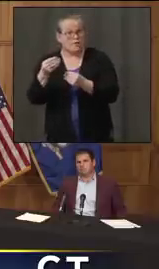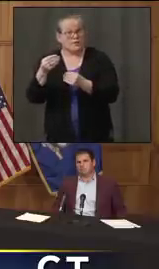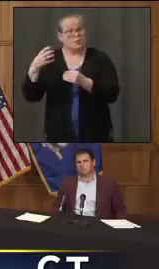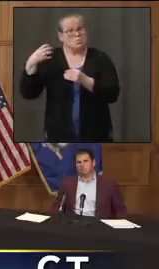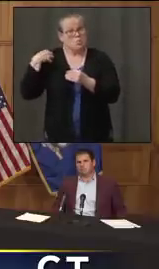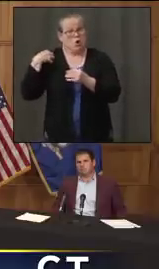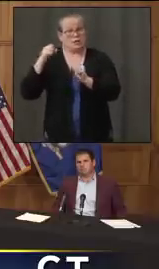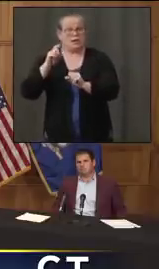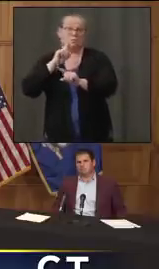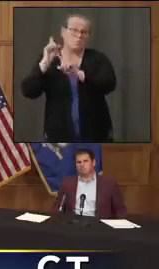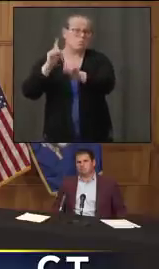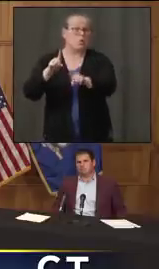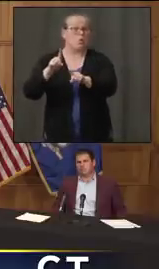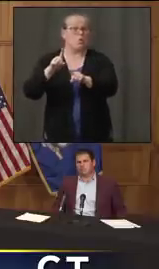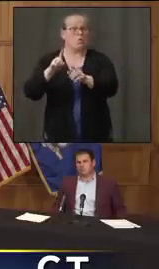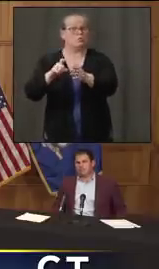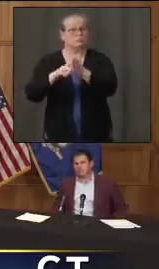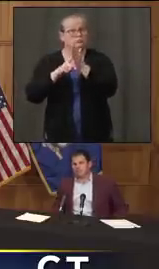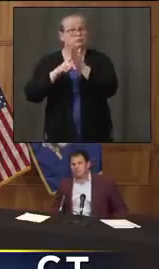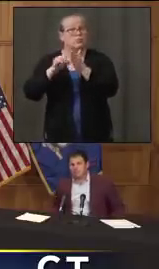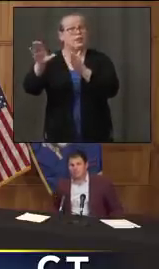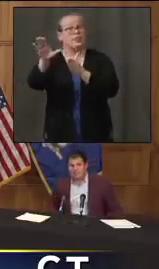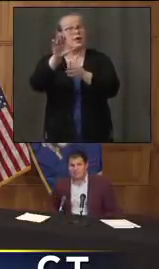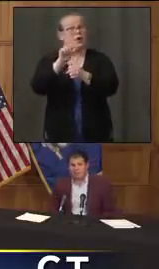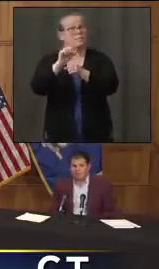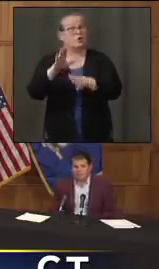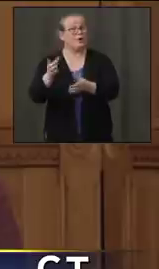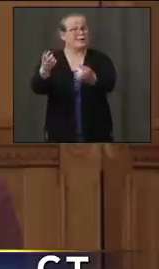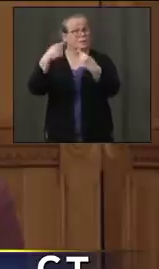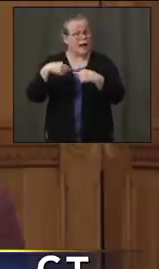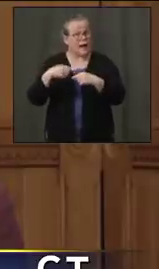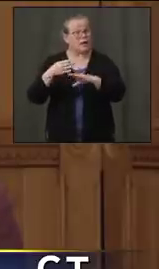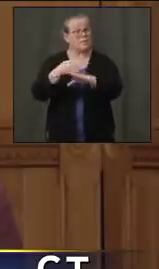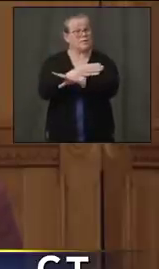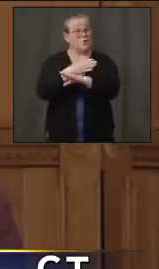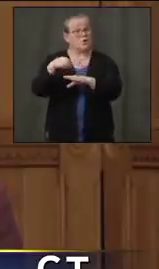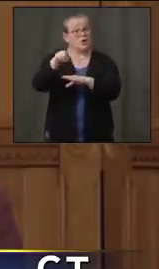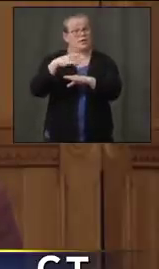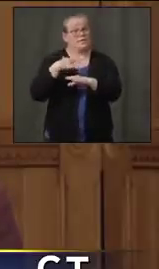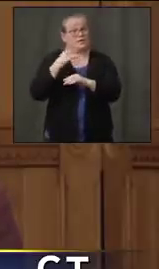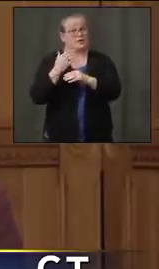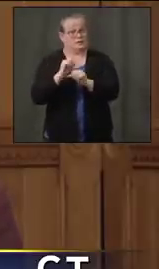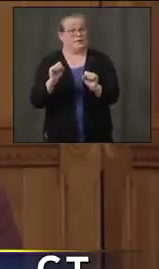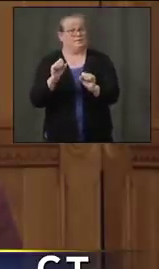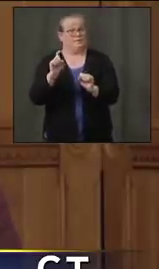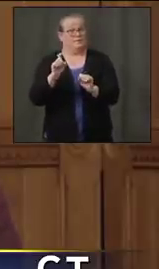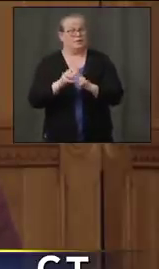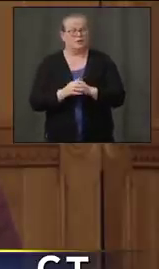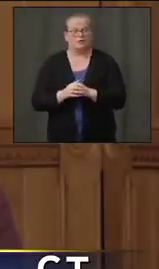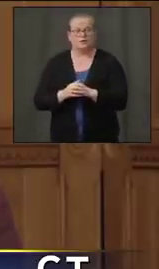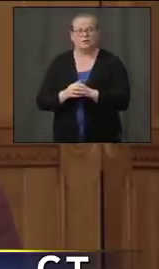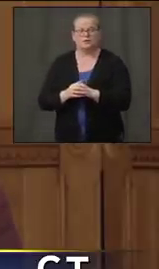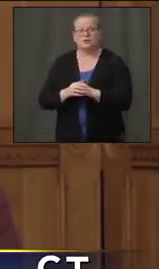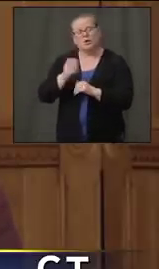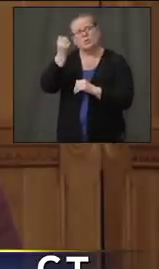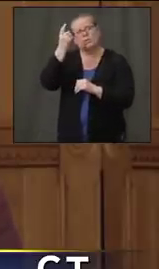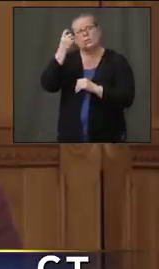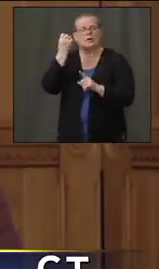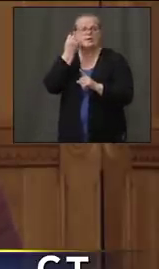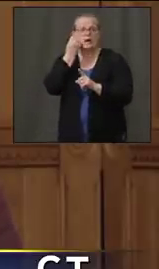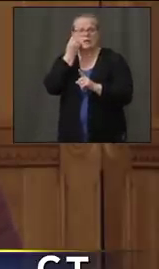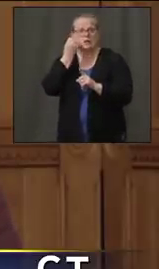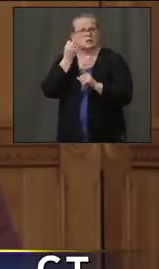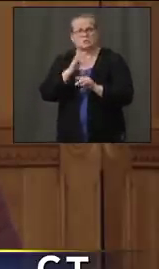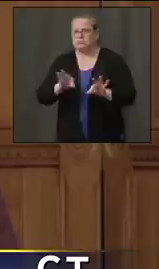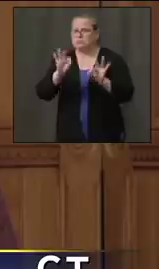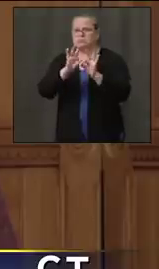before those dates? So dental offices have always been an essential business, just like other parts of